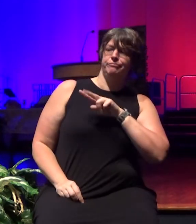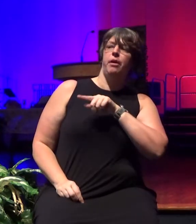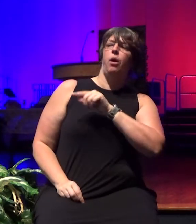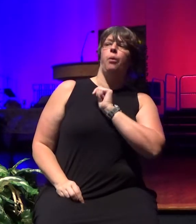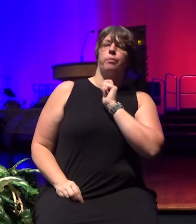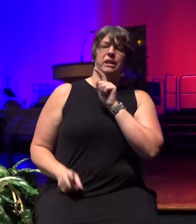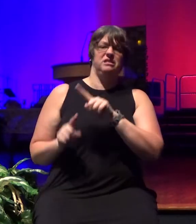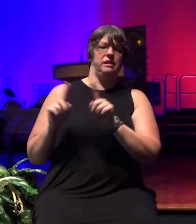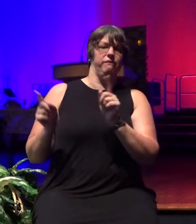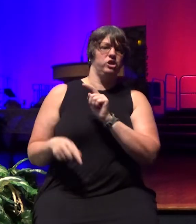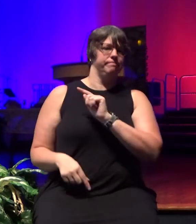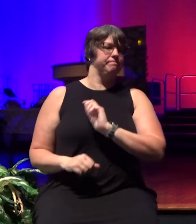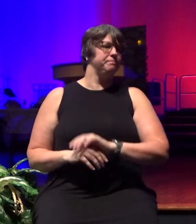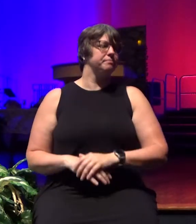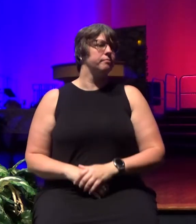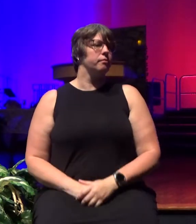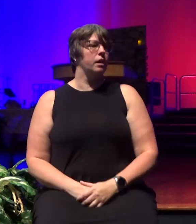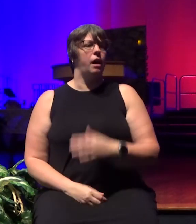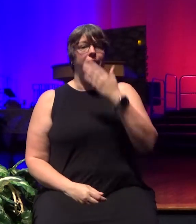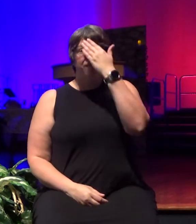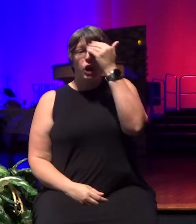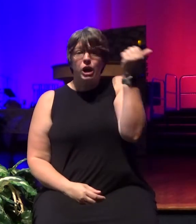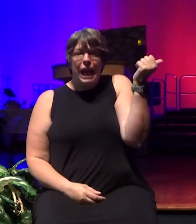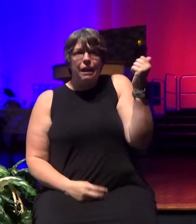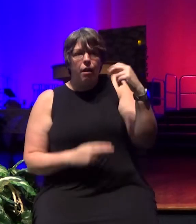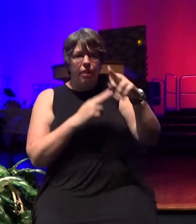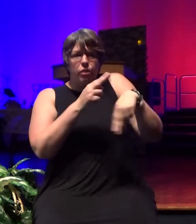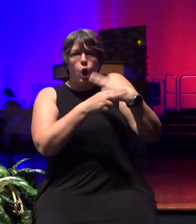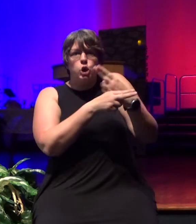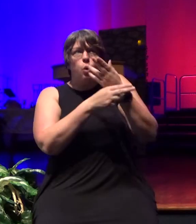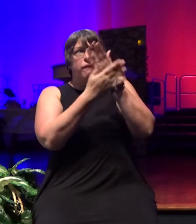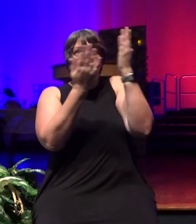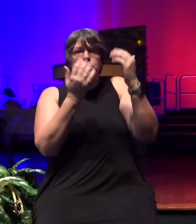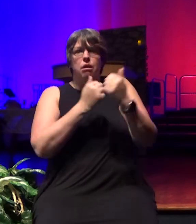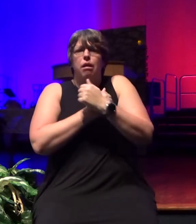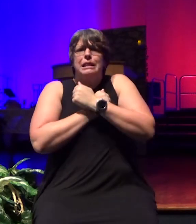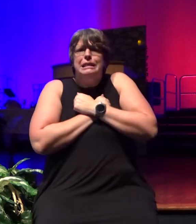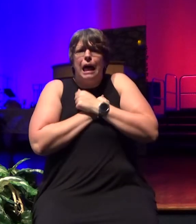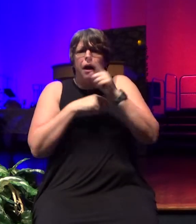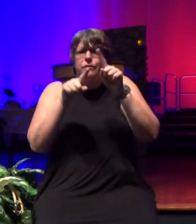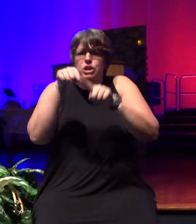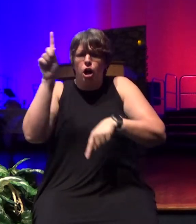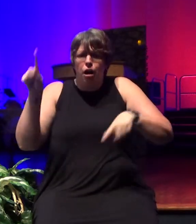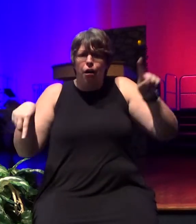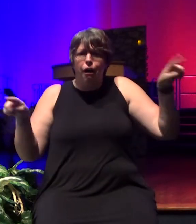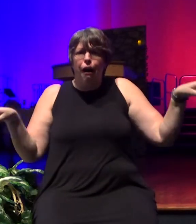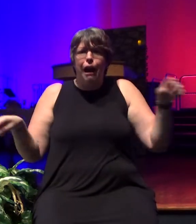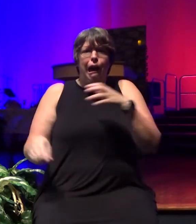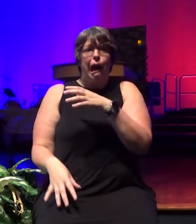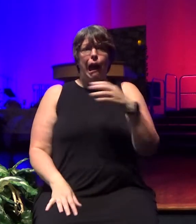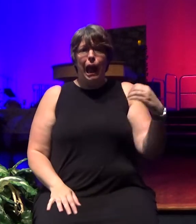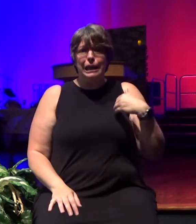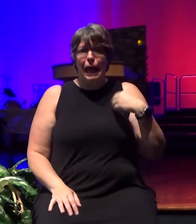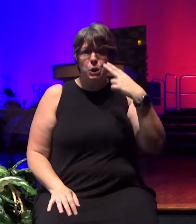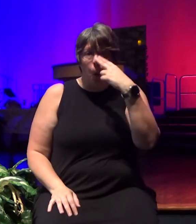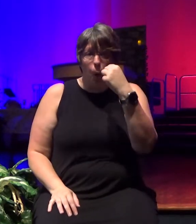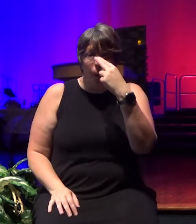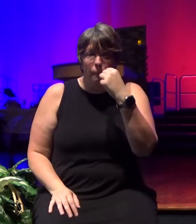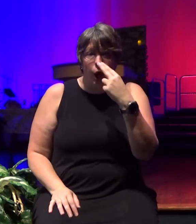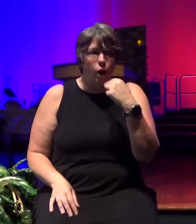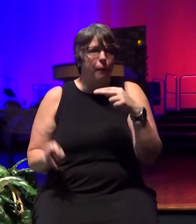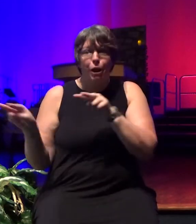loves variety. I mean, and has a sense of humor. Look at all of us. I mean, it could create all of us,